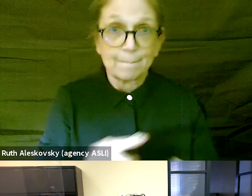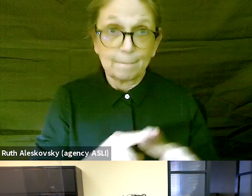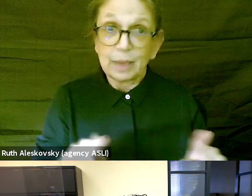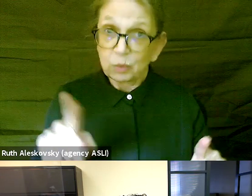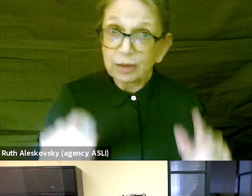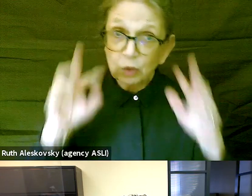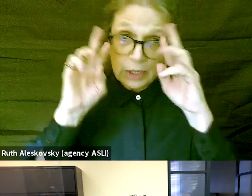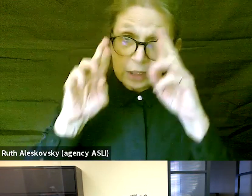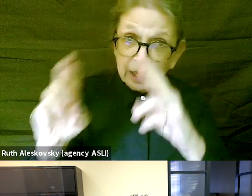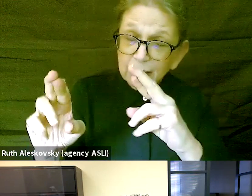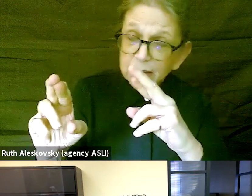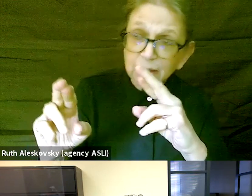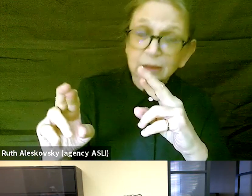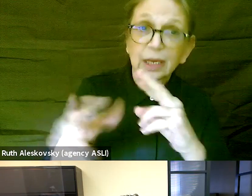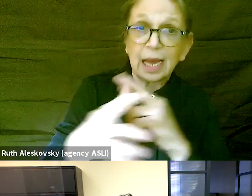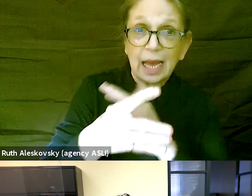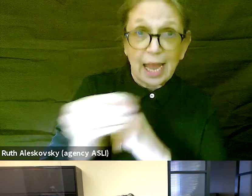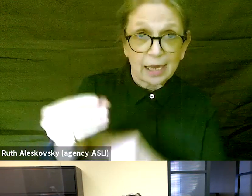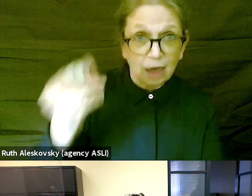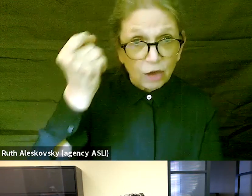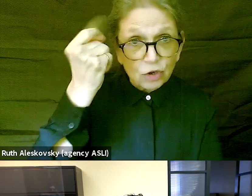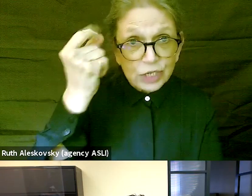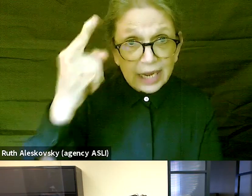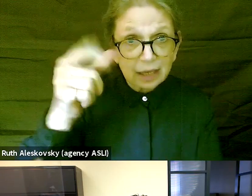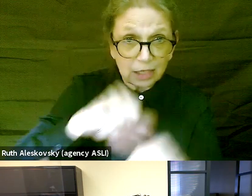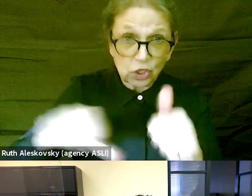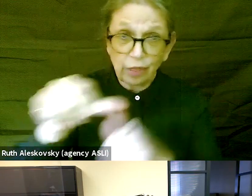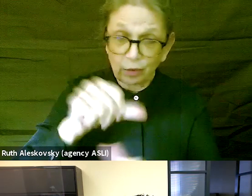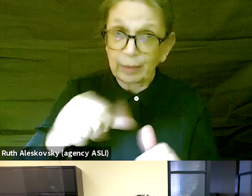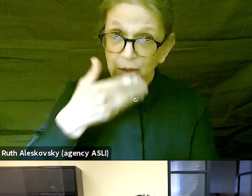be respectful and mindful of each other.